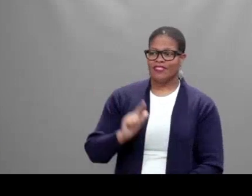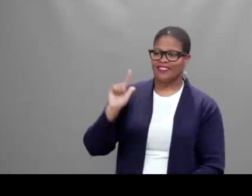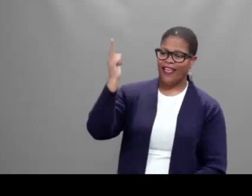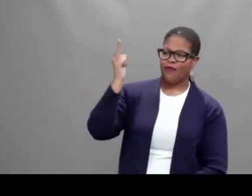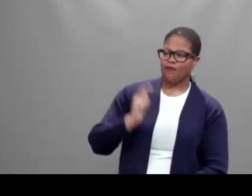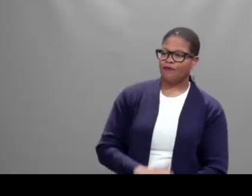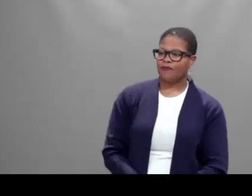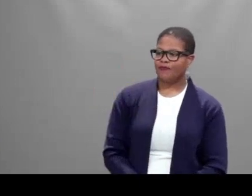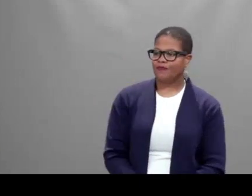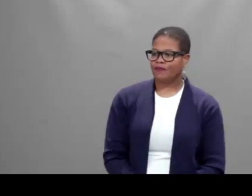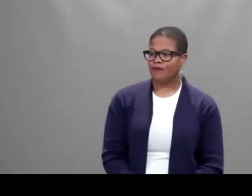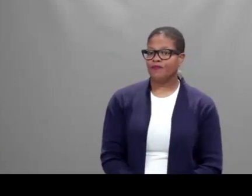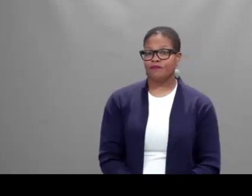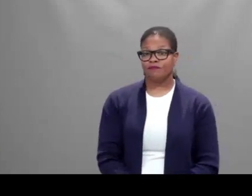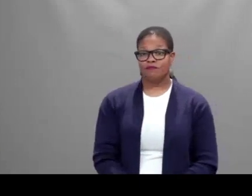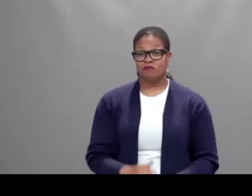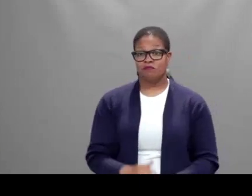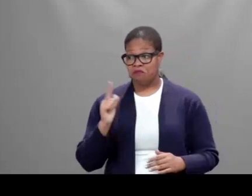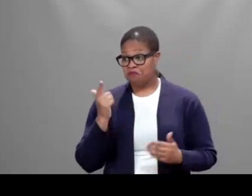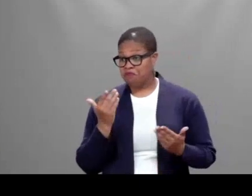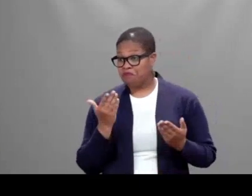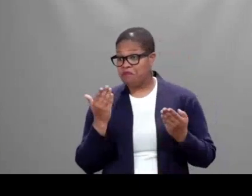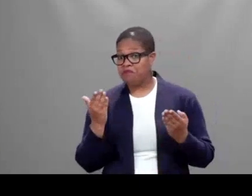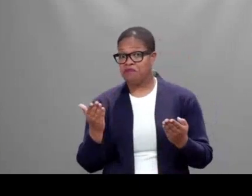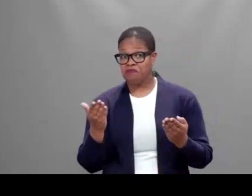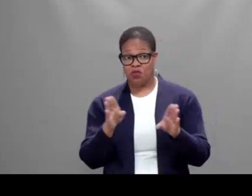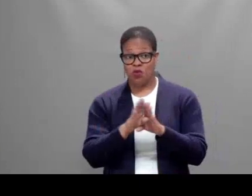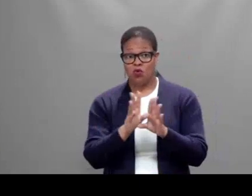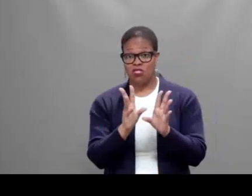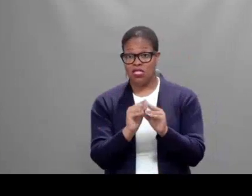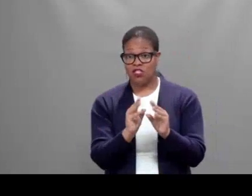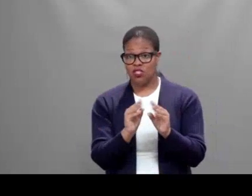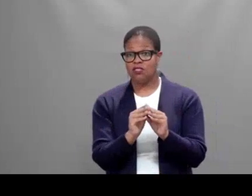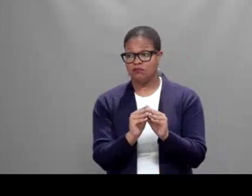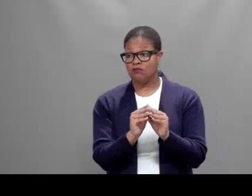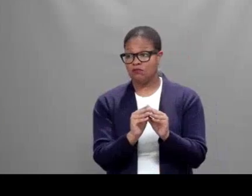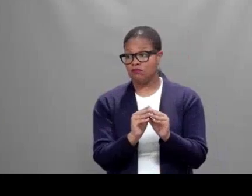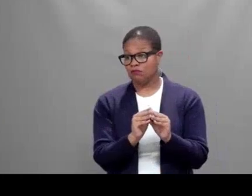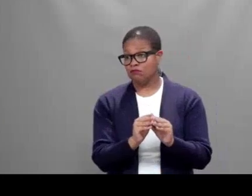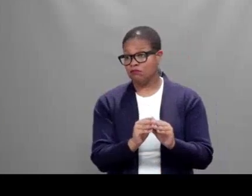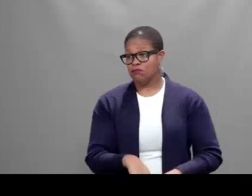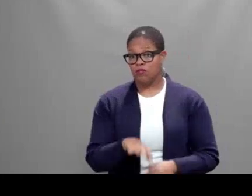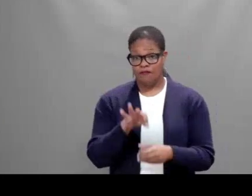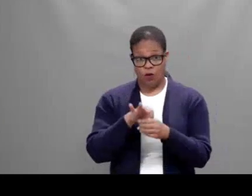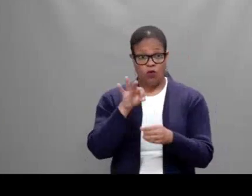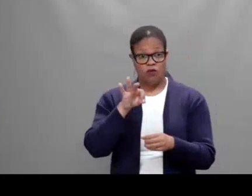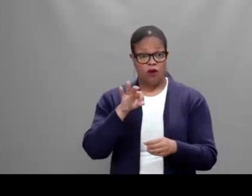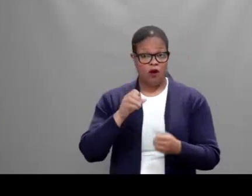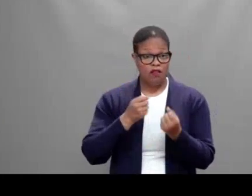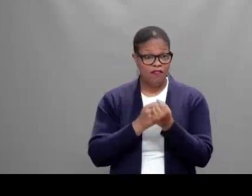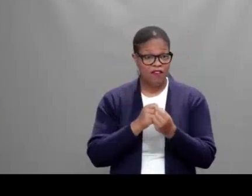Second, Mr. Chair. It's moved and second to go into closed session. Okay, let's vote.